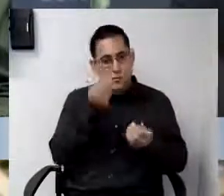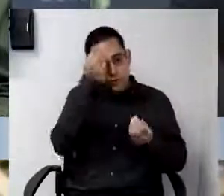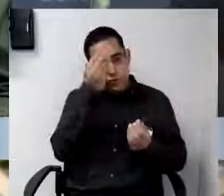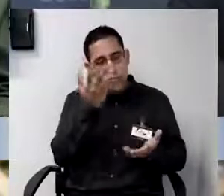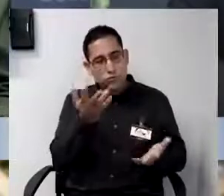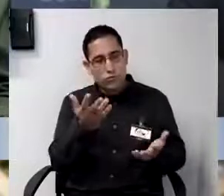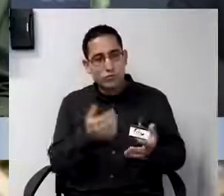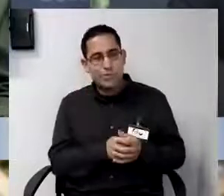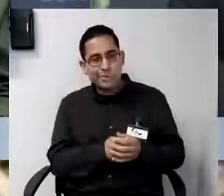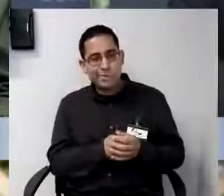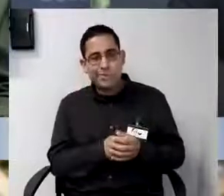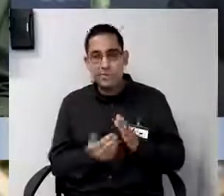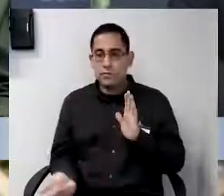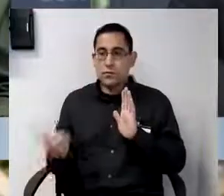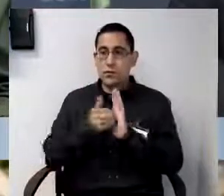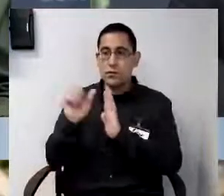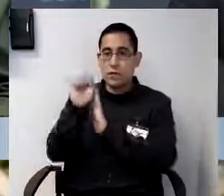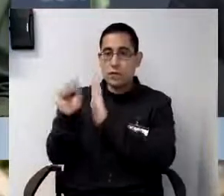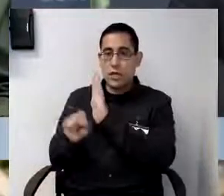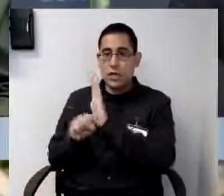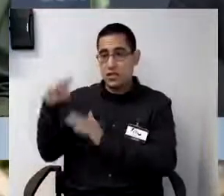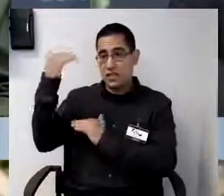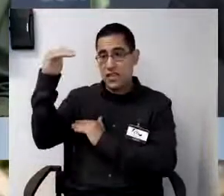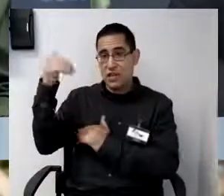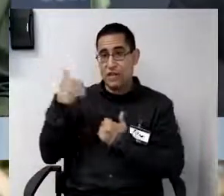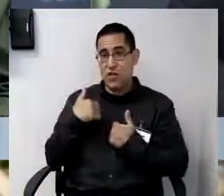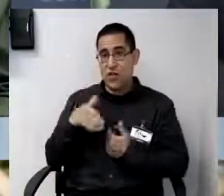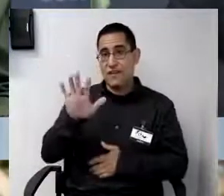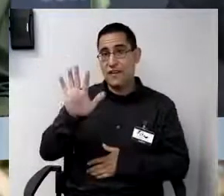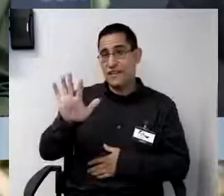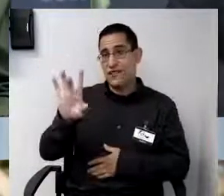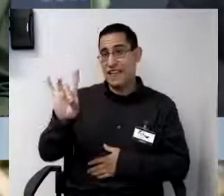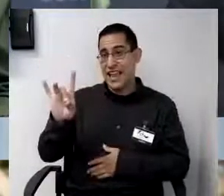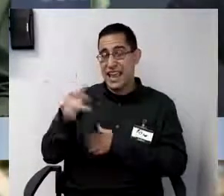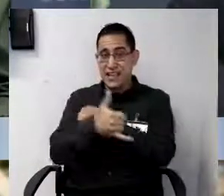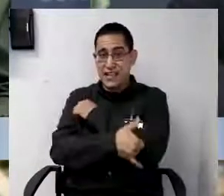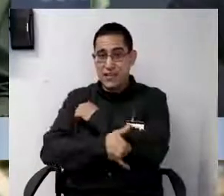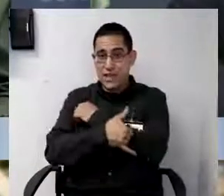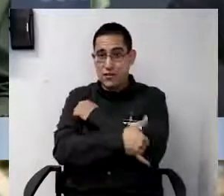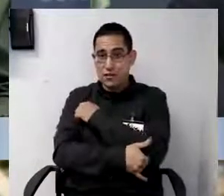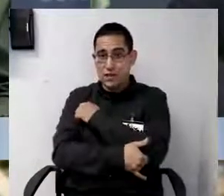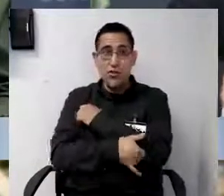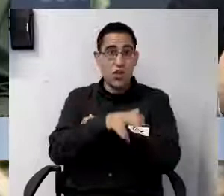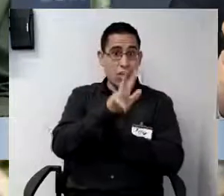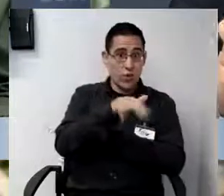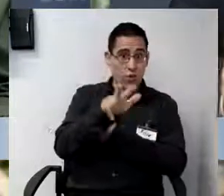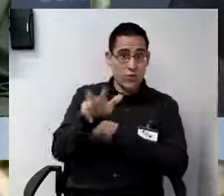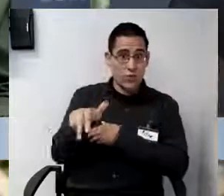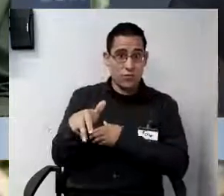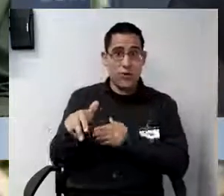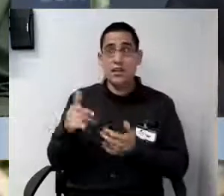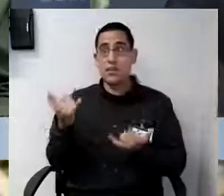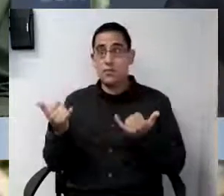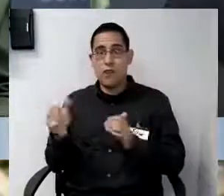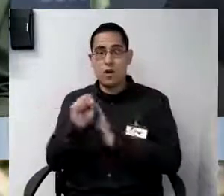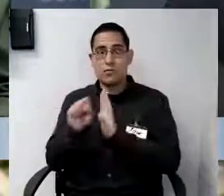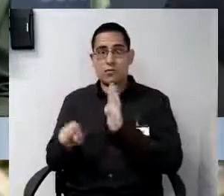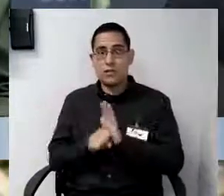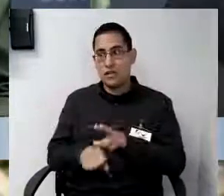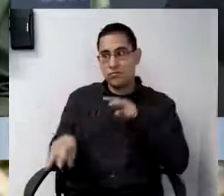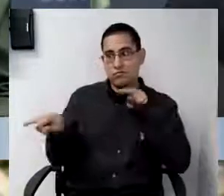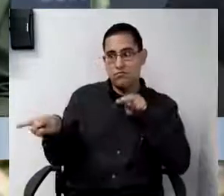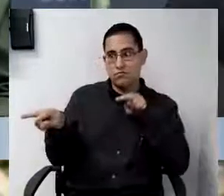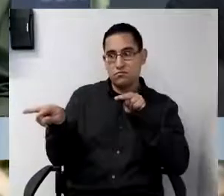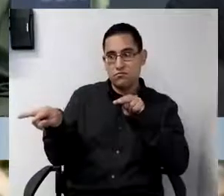Again, at the state level, there are 58 counties in the state. 33 of them are on the state's watch list. And